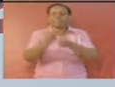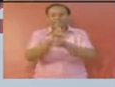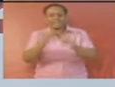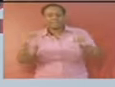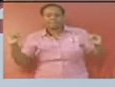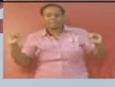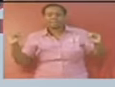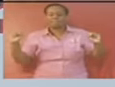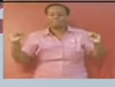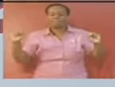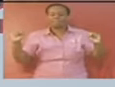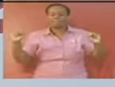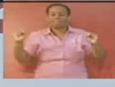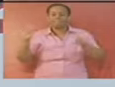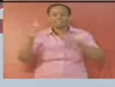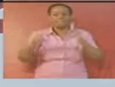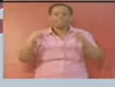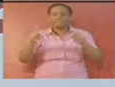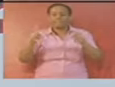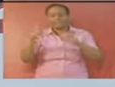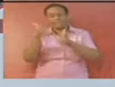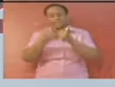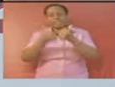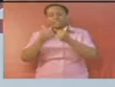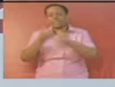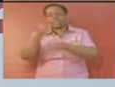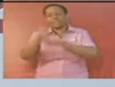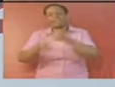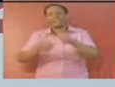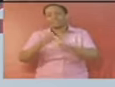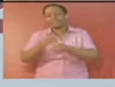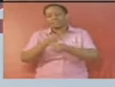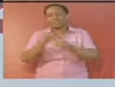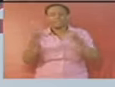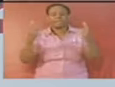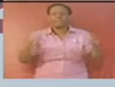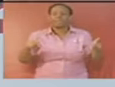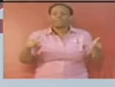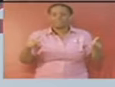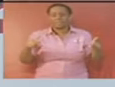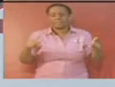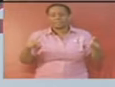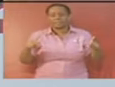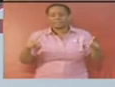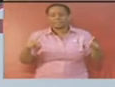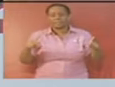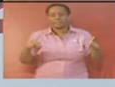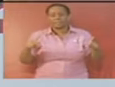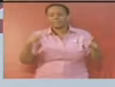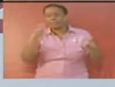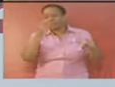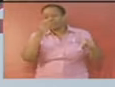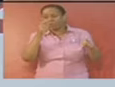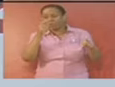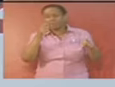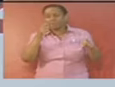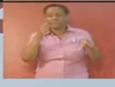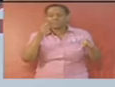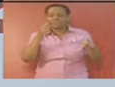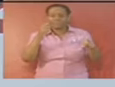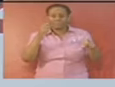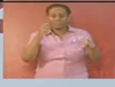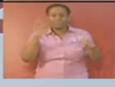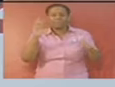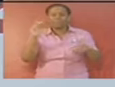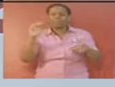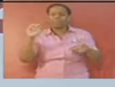the world. Smallpox, CMO, has been eradicated around the world through vaccinations, right? So this is